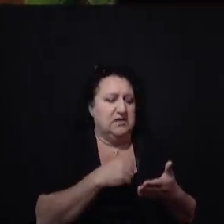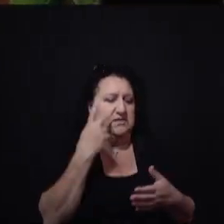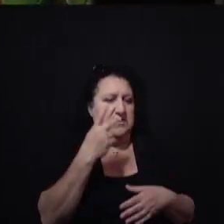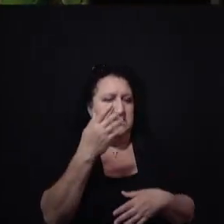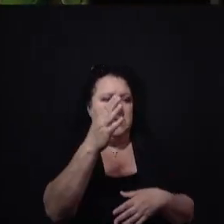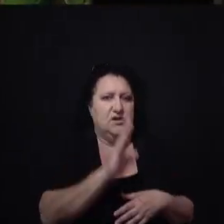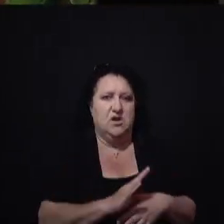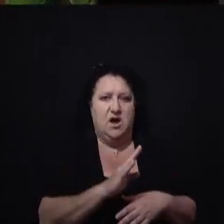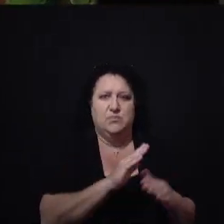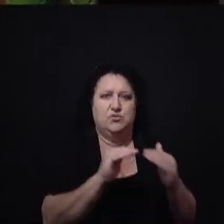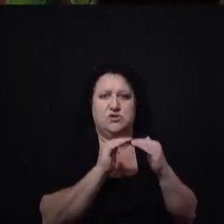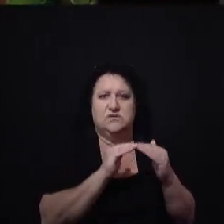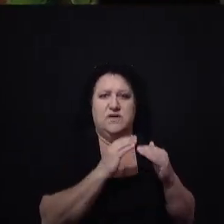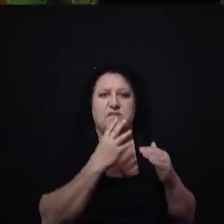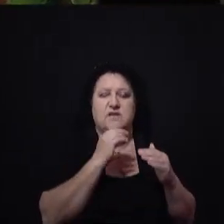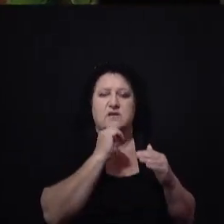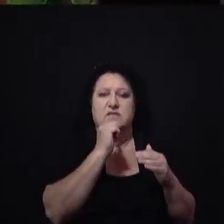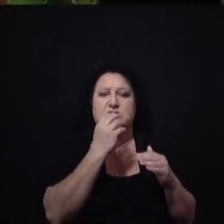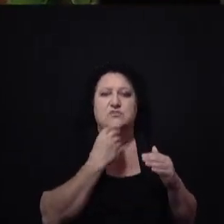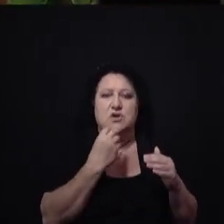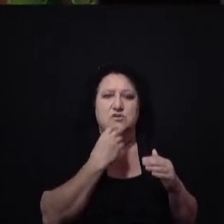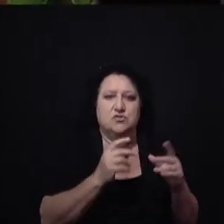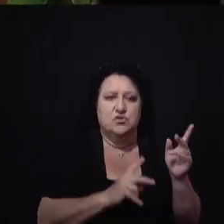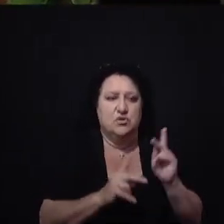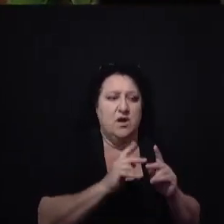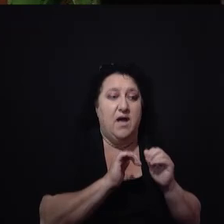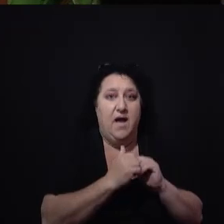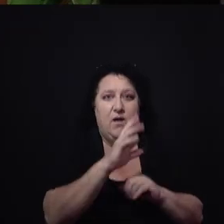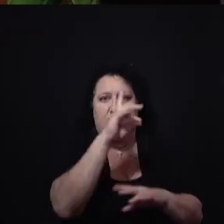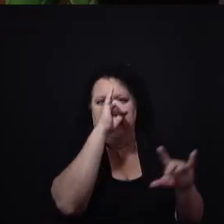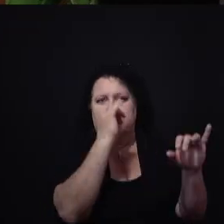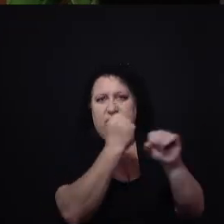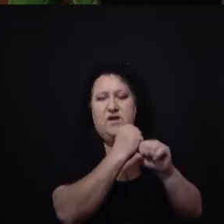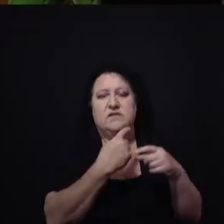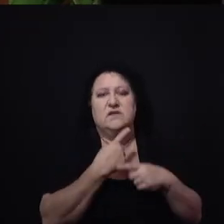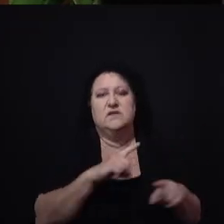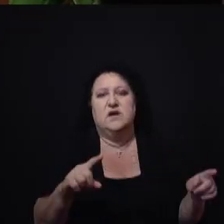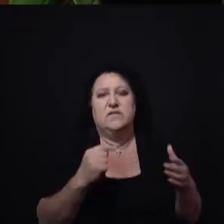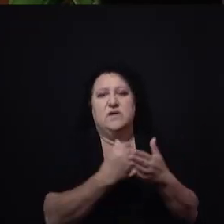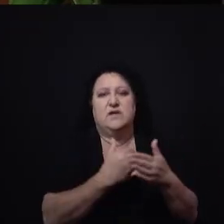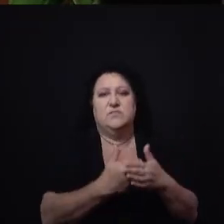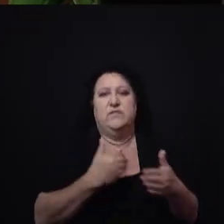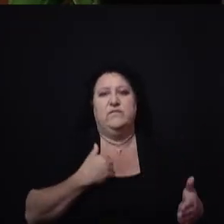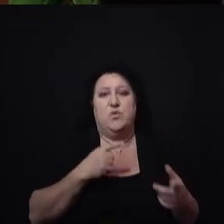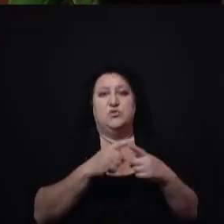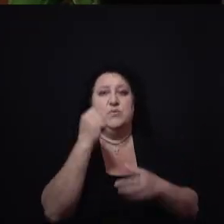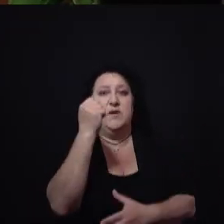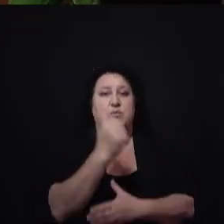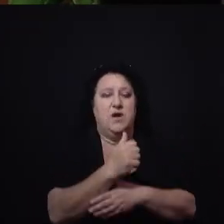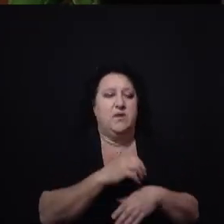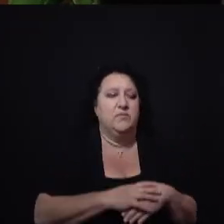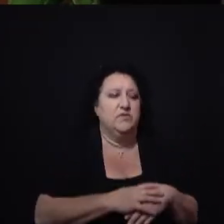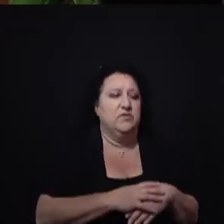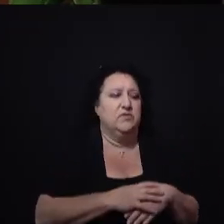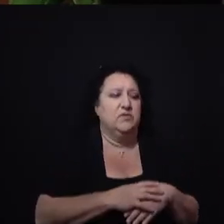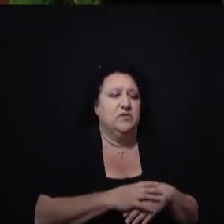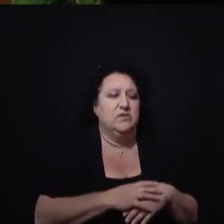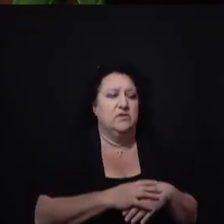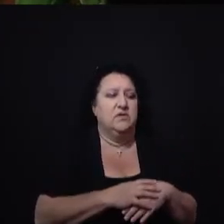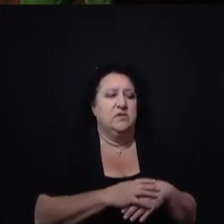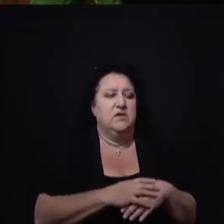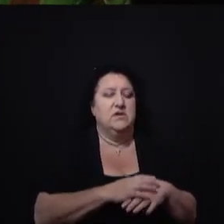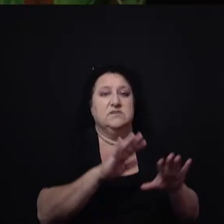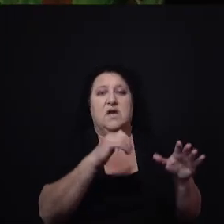faith, declared the gospel beforehand to Abraham, saying all the Gentiles shall be